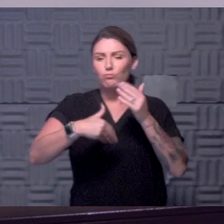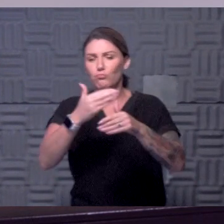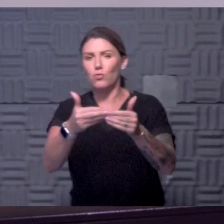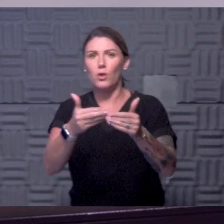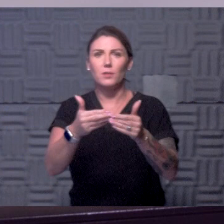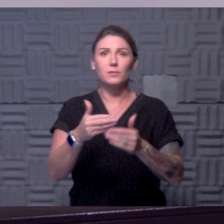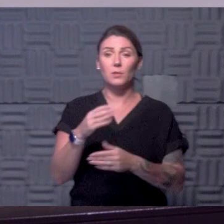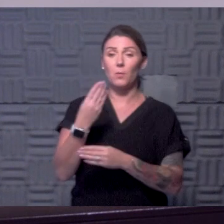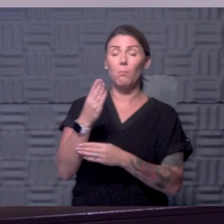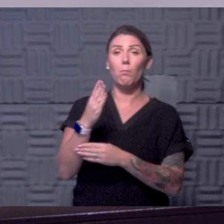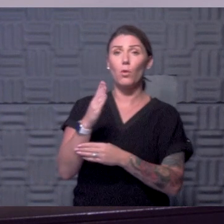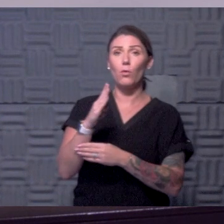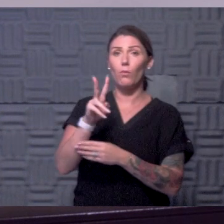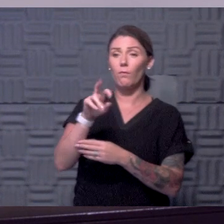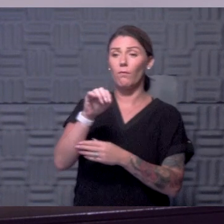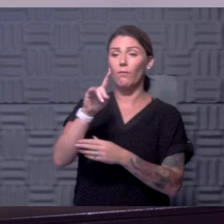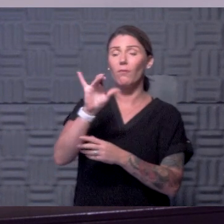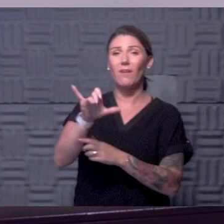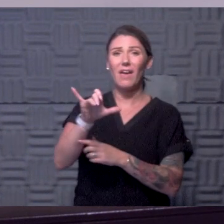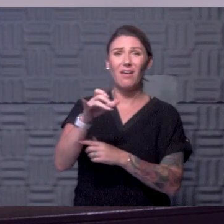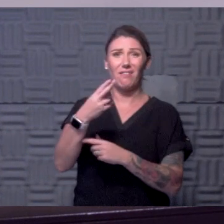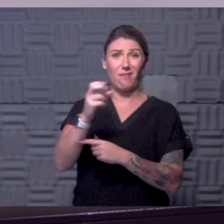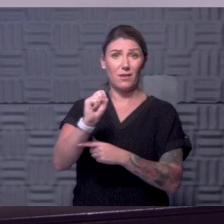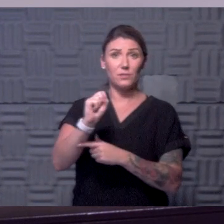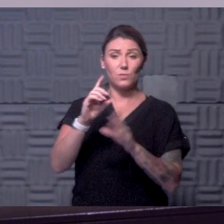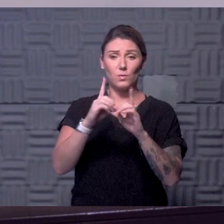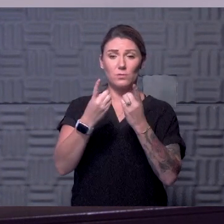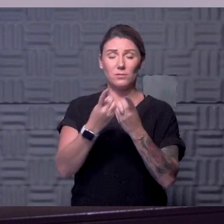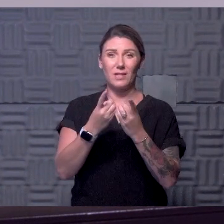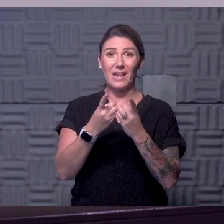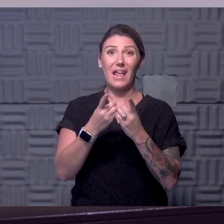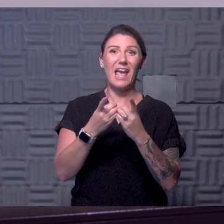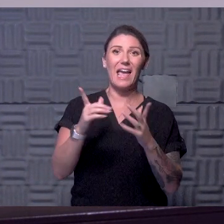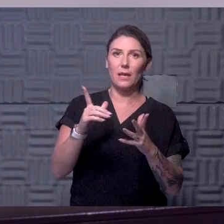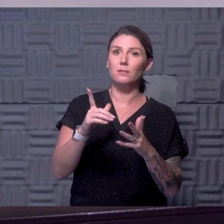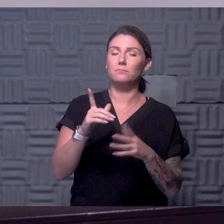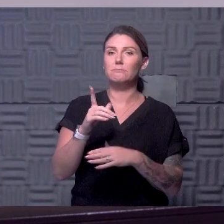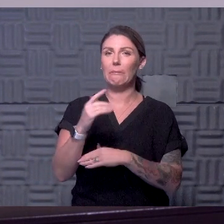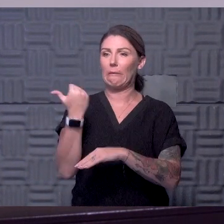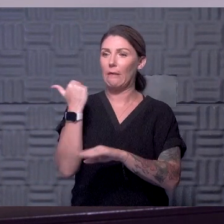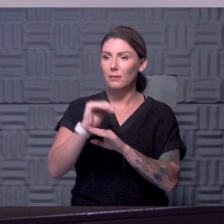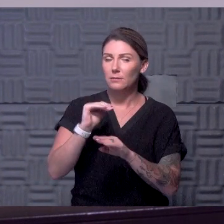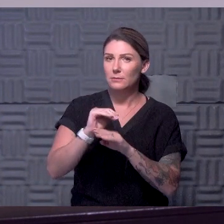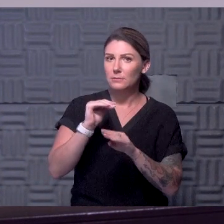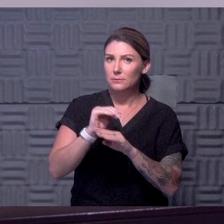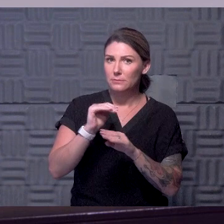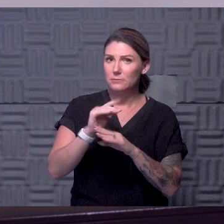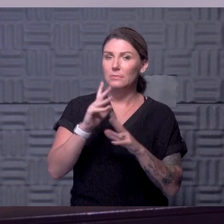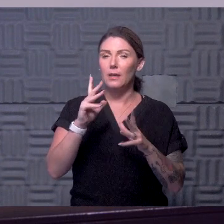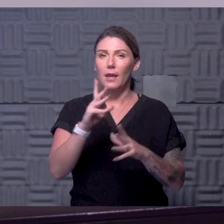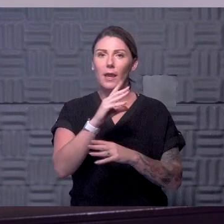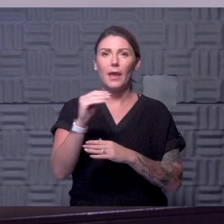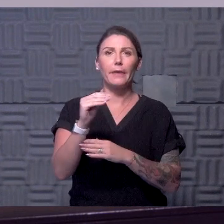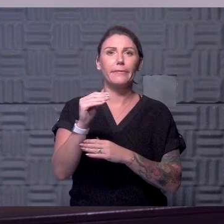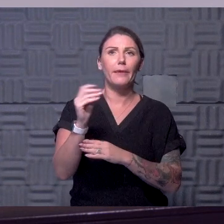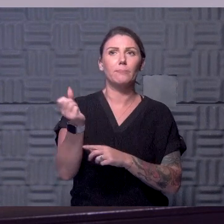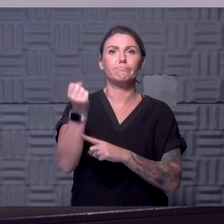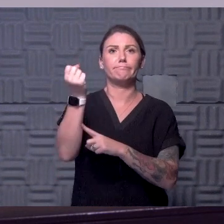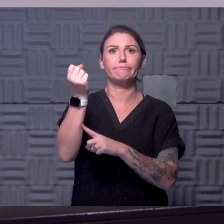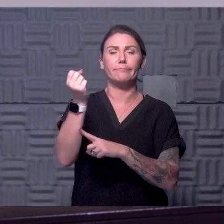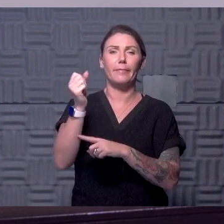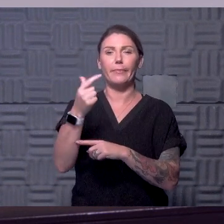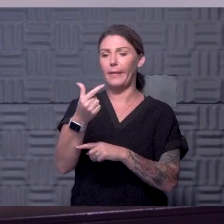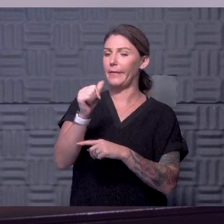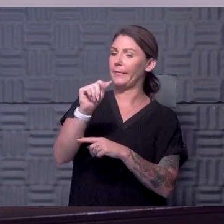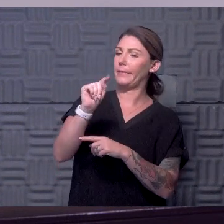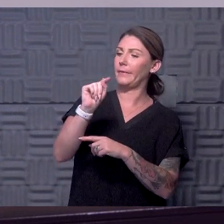Blue Valley High School District had a late meeting last night, and they rescinded the gating theory